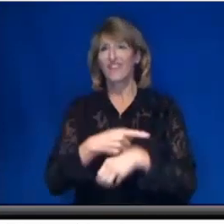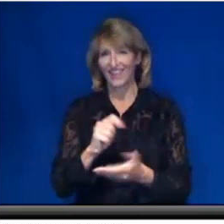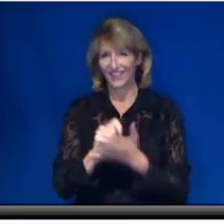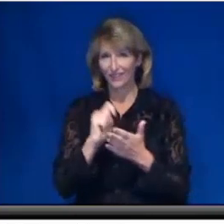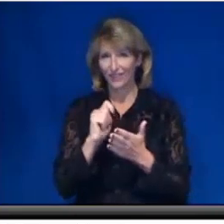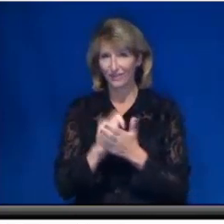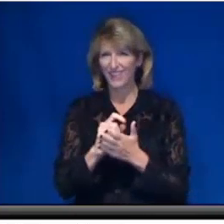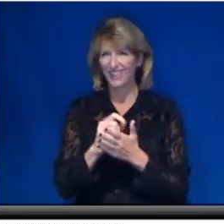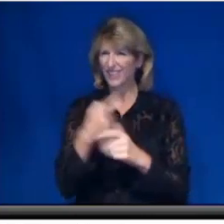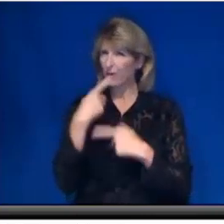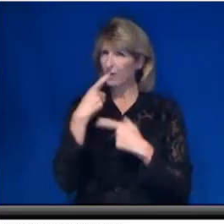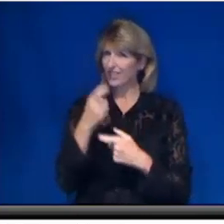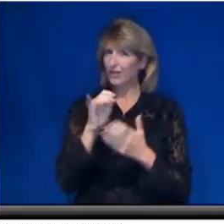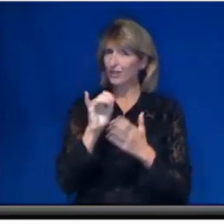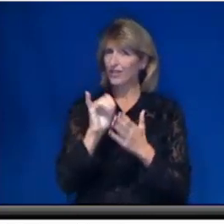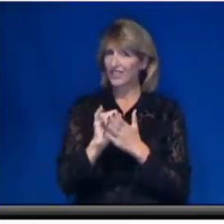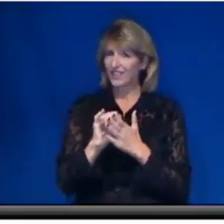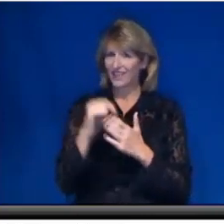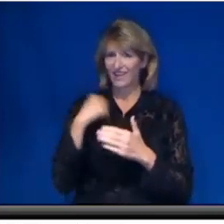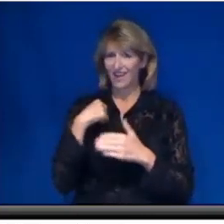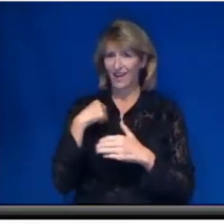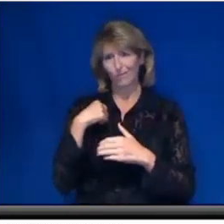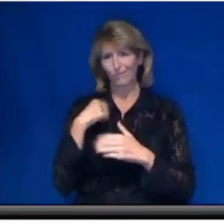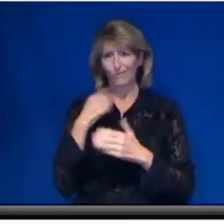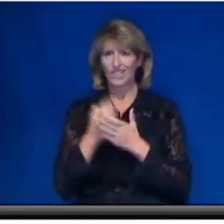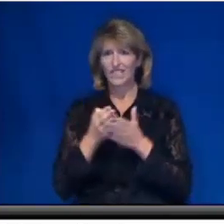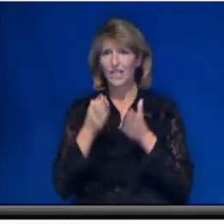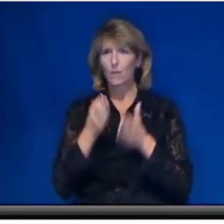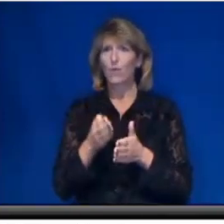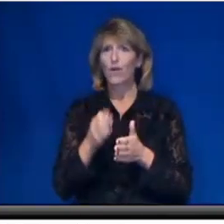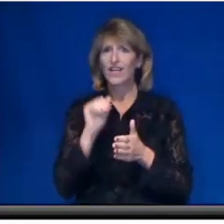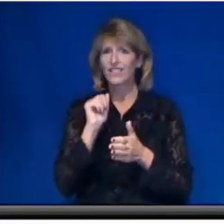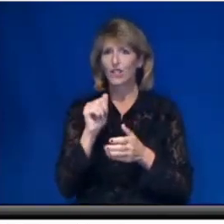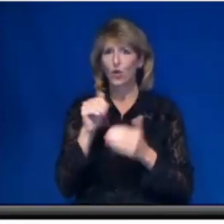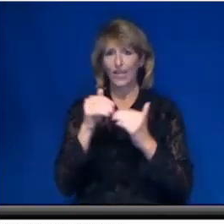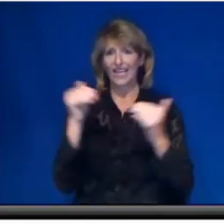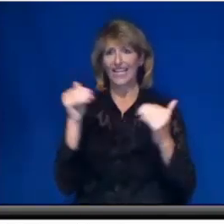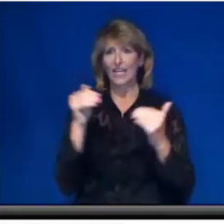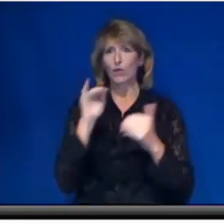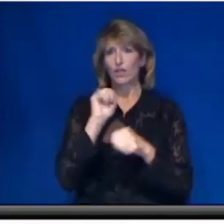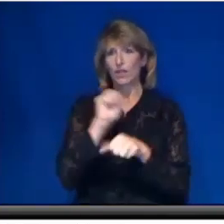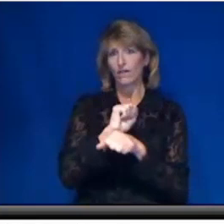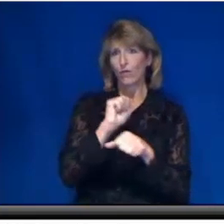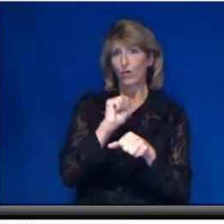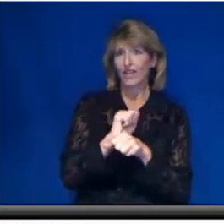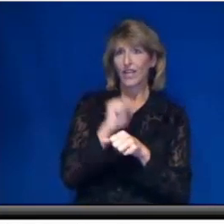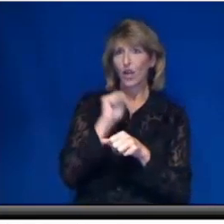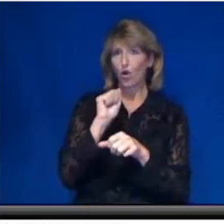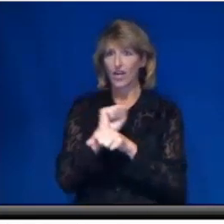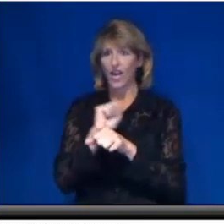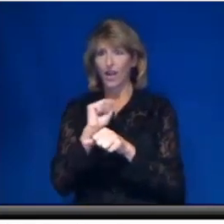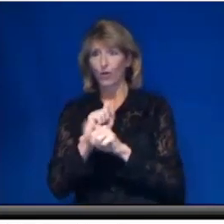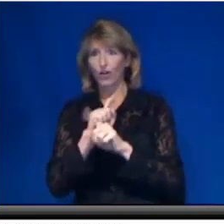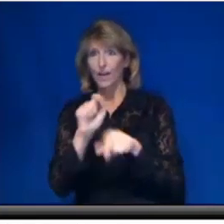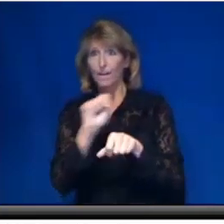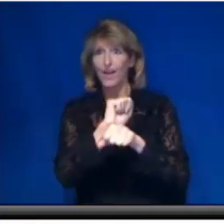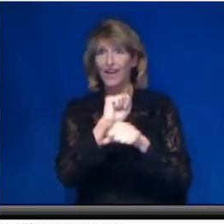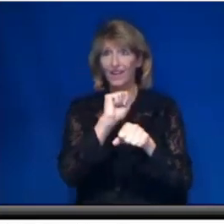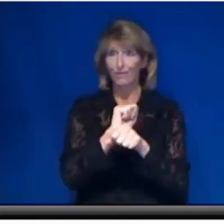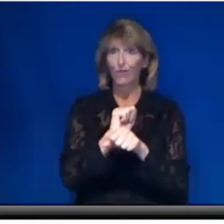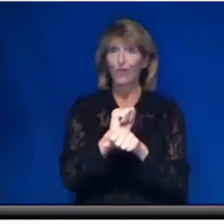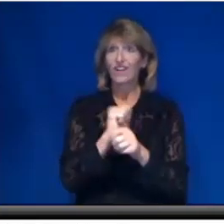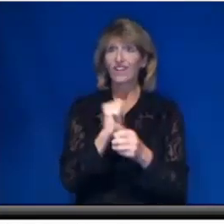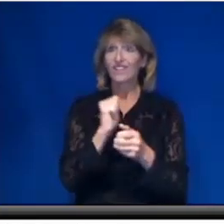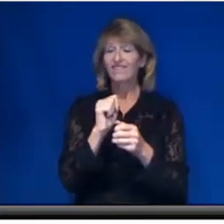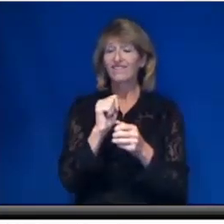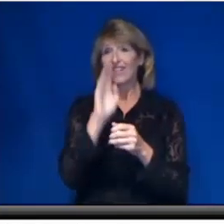to stay in an inpatient treatment program. So it's interesting that whether a person works or not, or whether they're employed